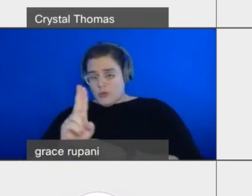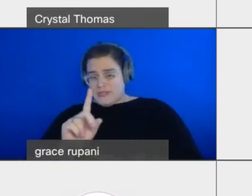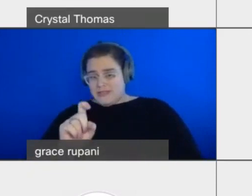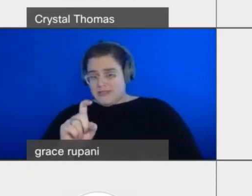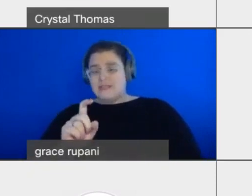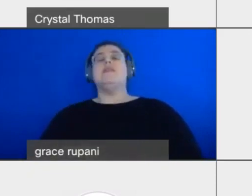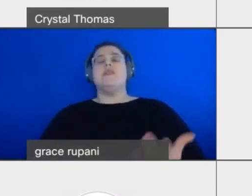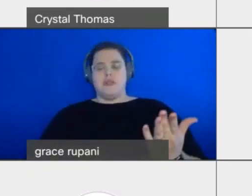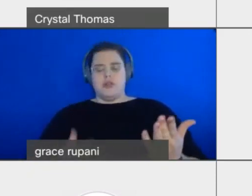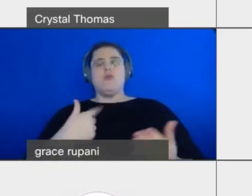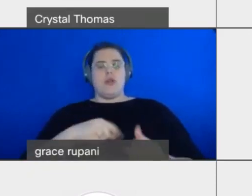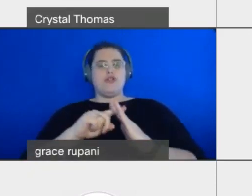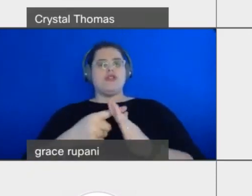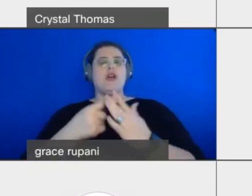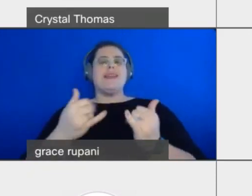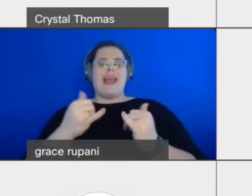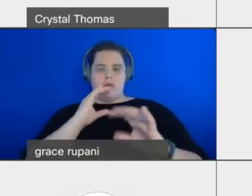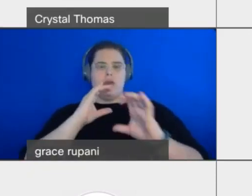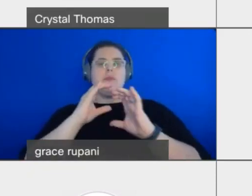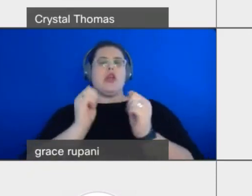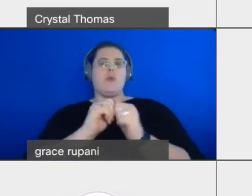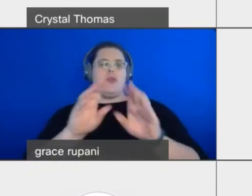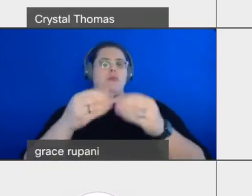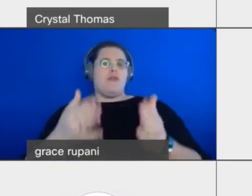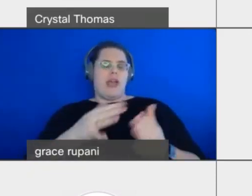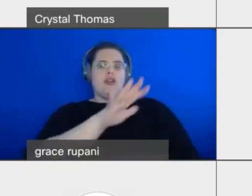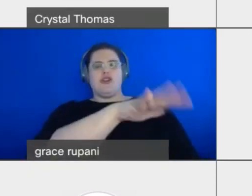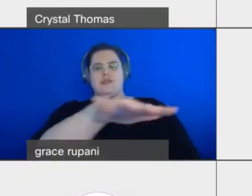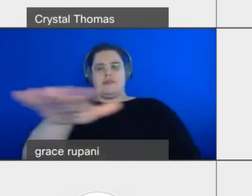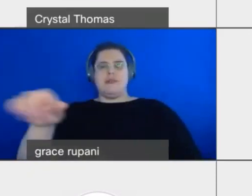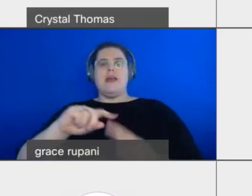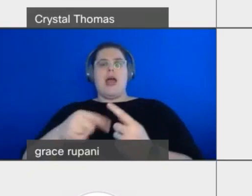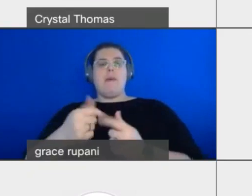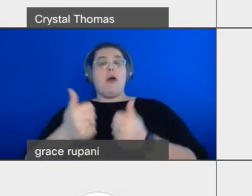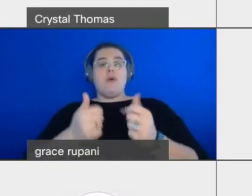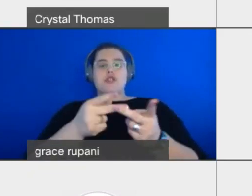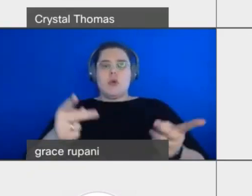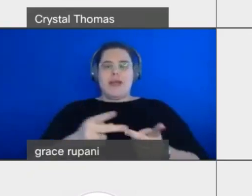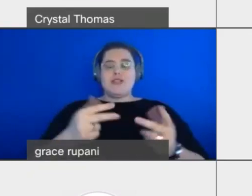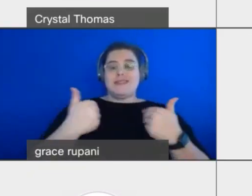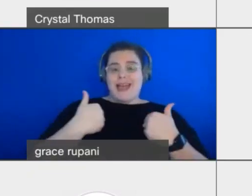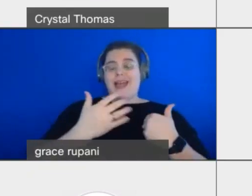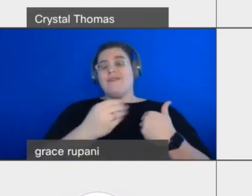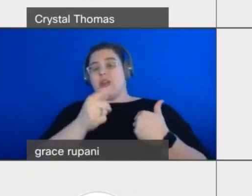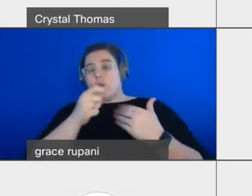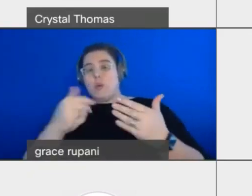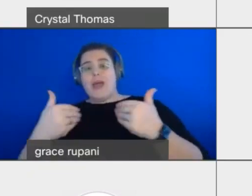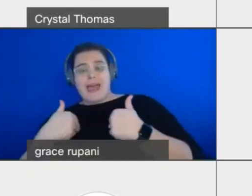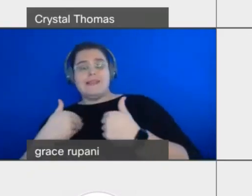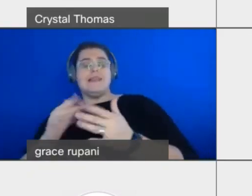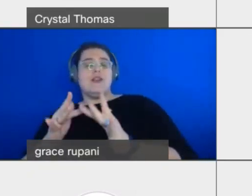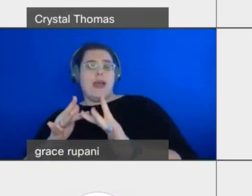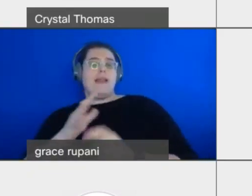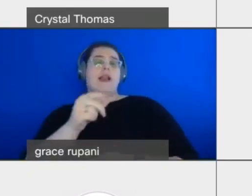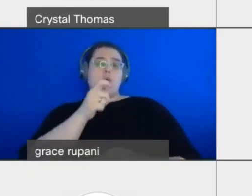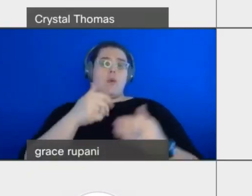make an effort to communicate with providers about who and what locations actually have, for example, internet and technology. To